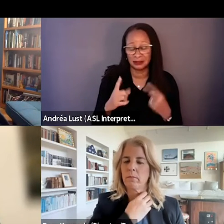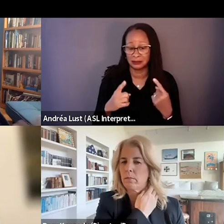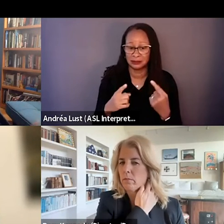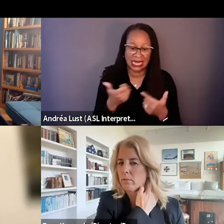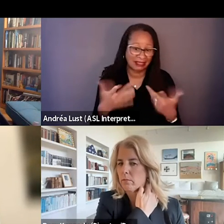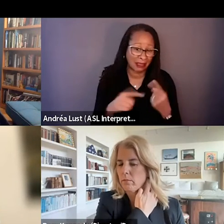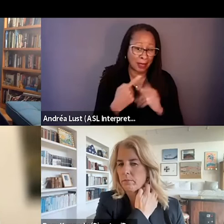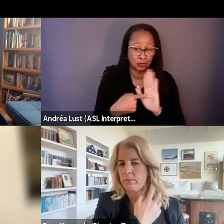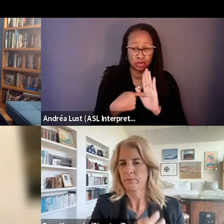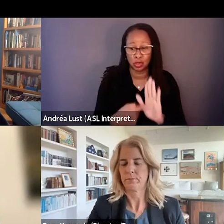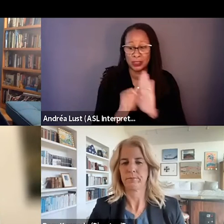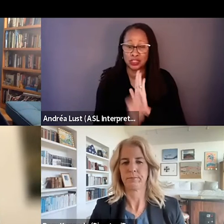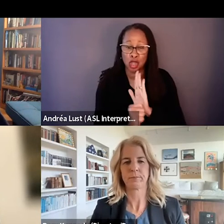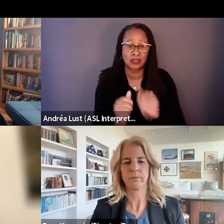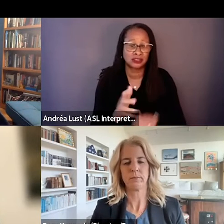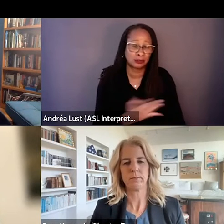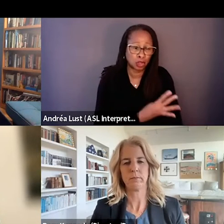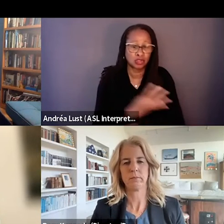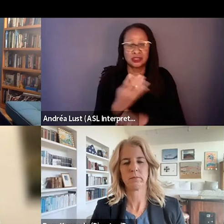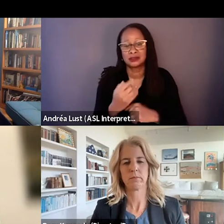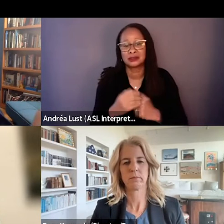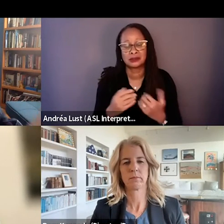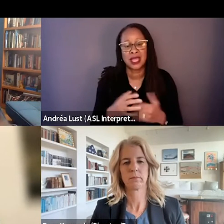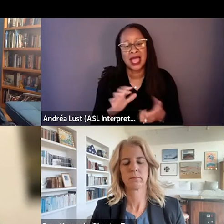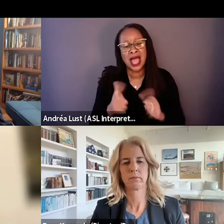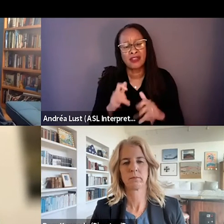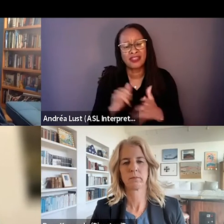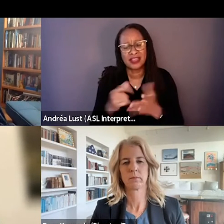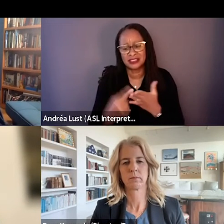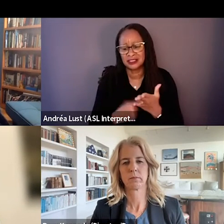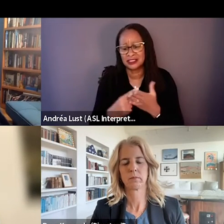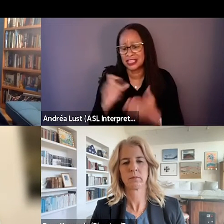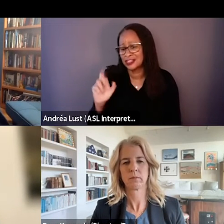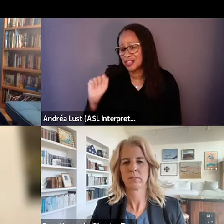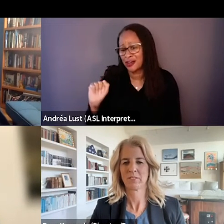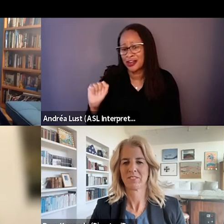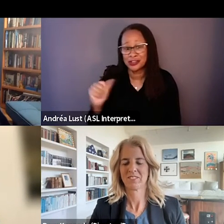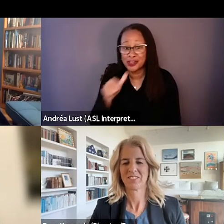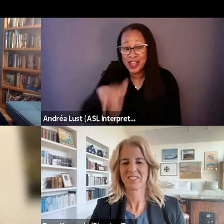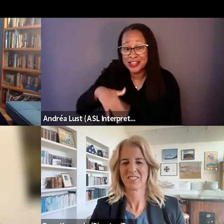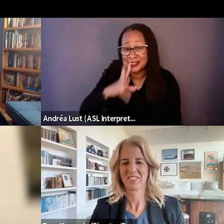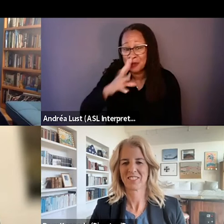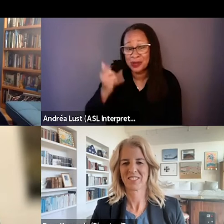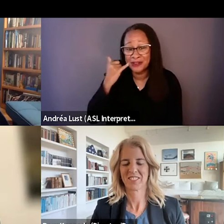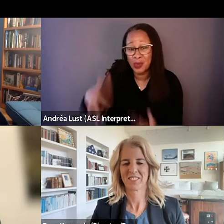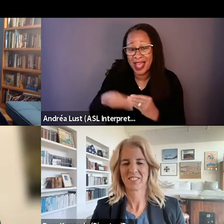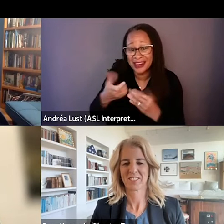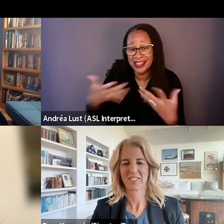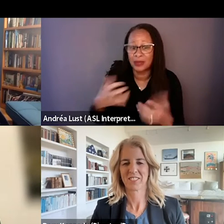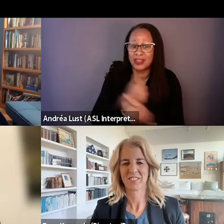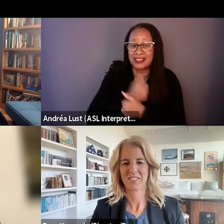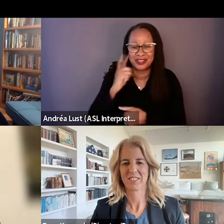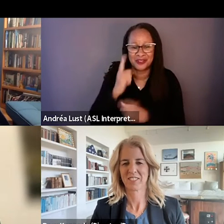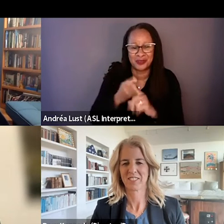that? I wondered how that discussion went about. And Sara, you haven't spoken, so if you'd like to weigh in, we'd love to hear